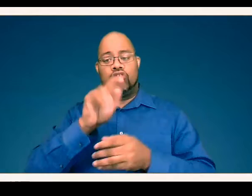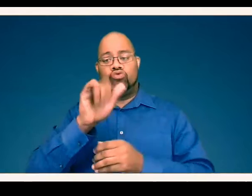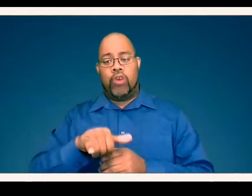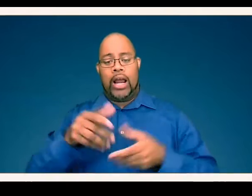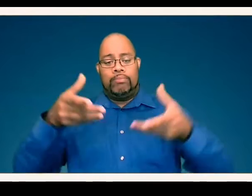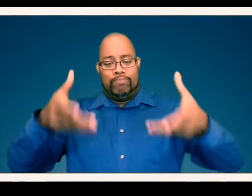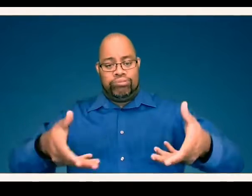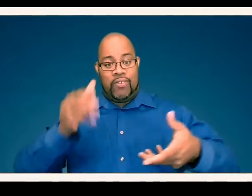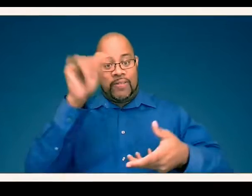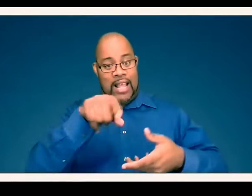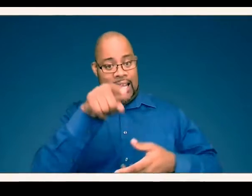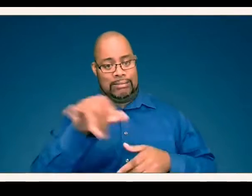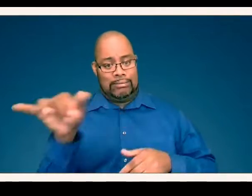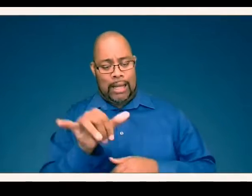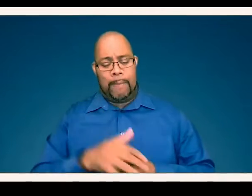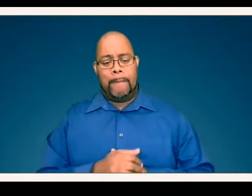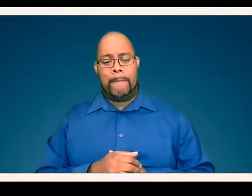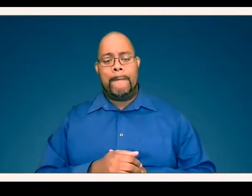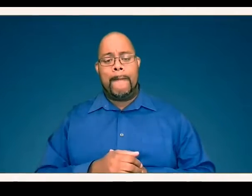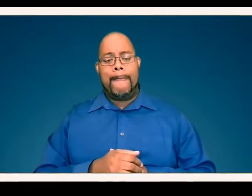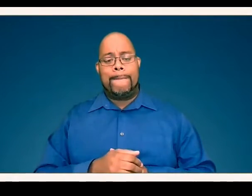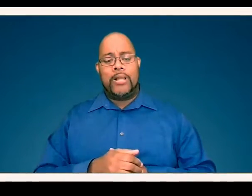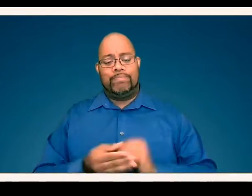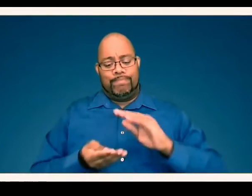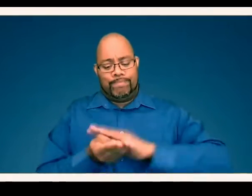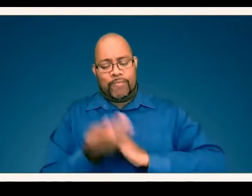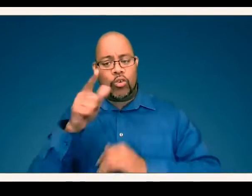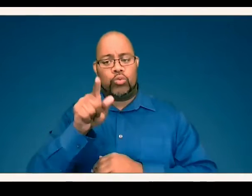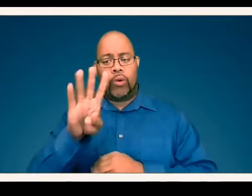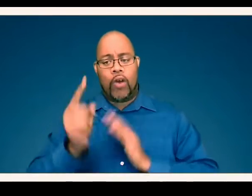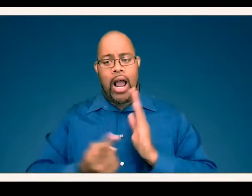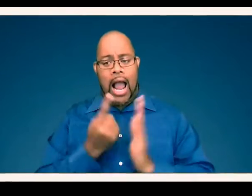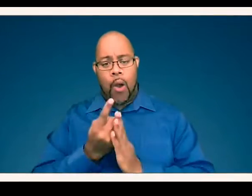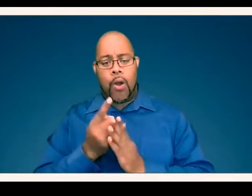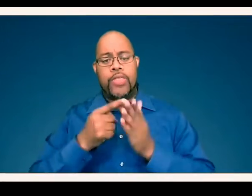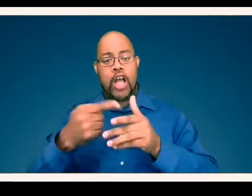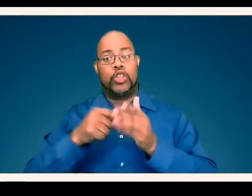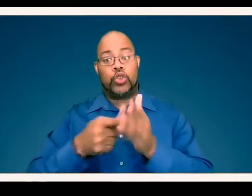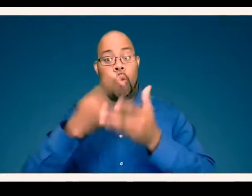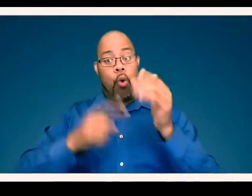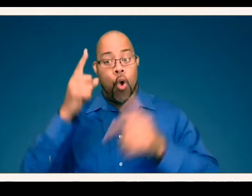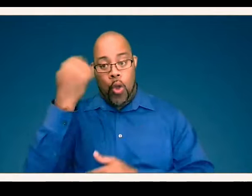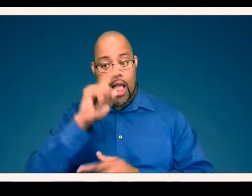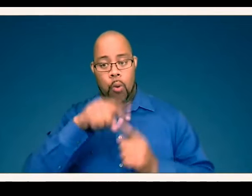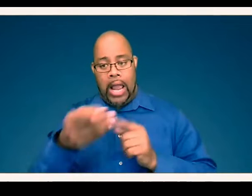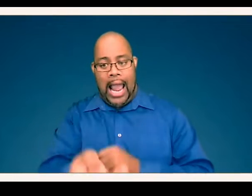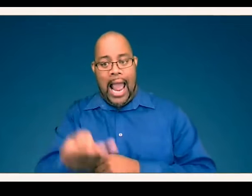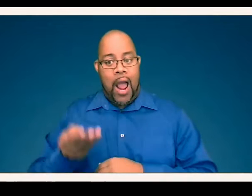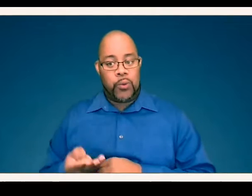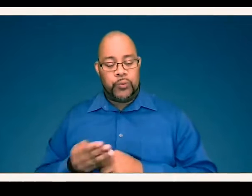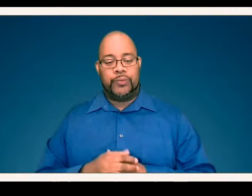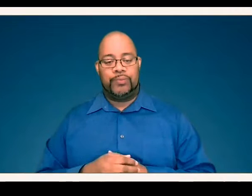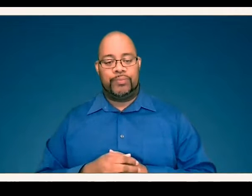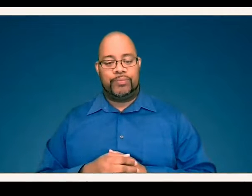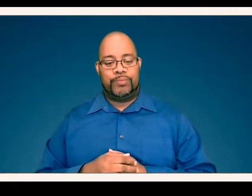tray like this one and go to incubator for 24 hours. And then I'll show you guys what it looks like once it comes out of the